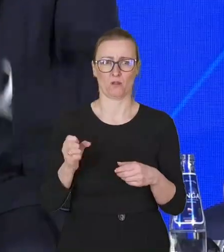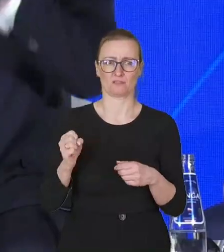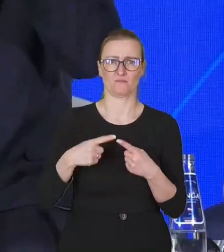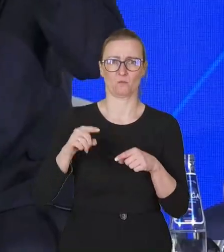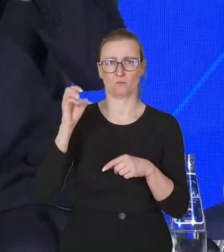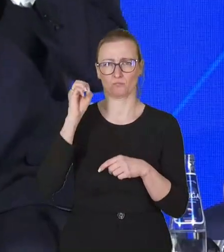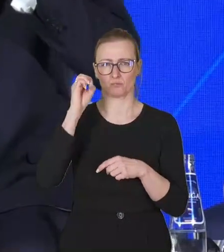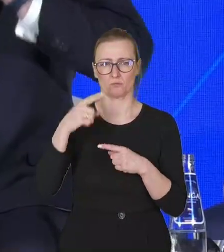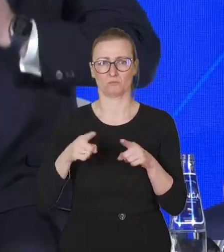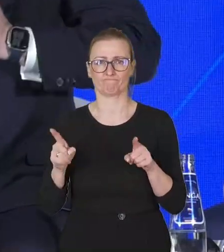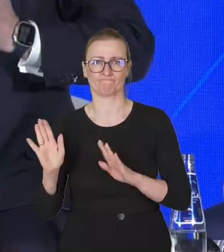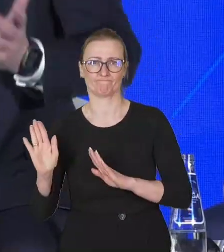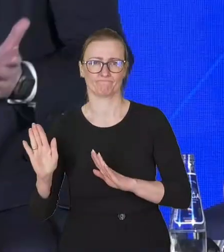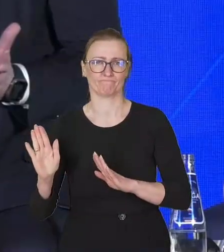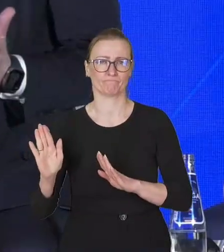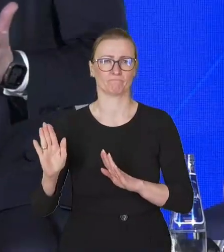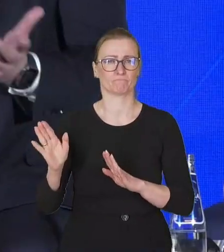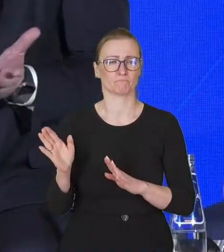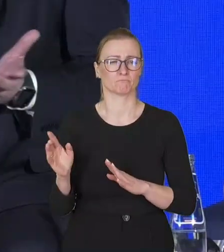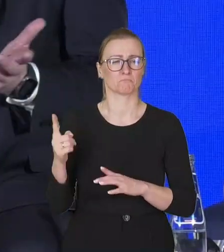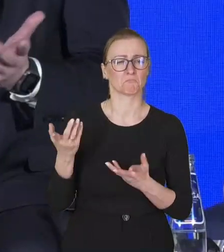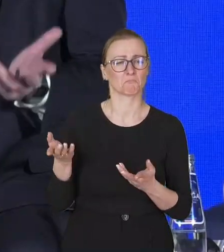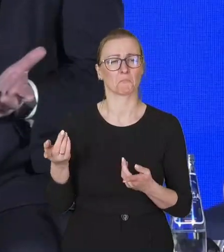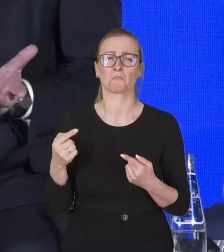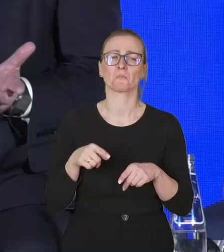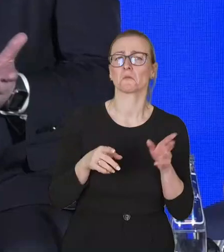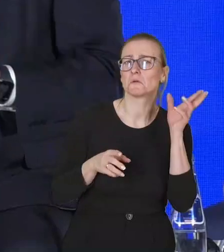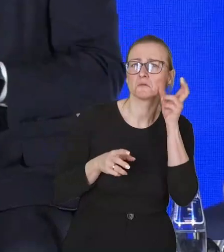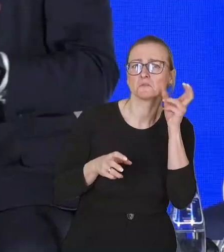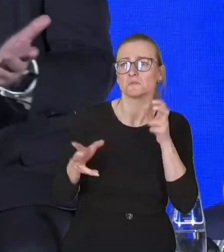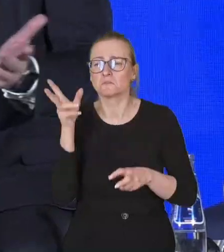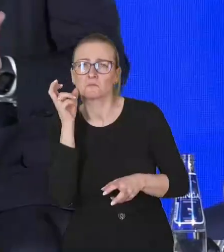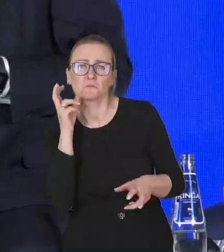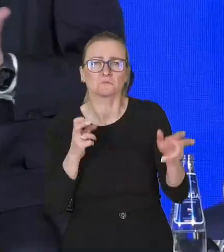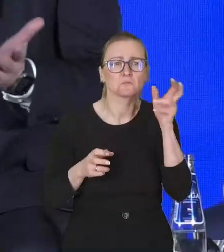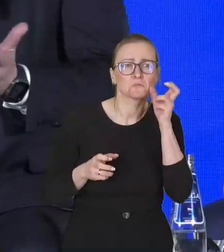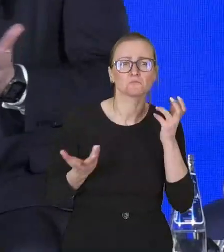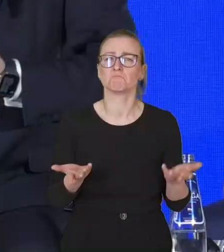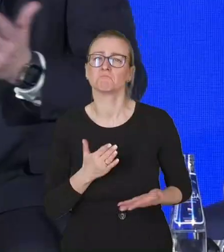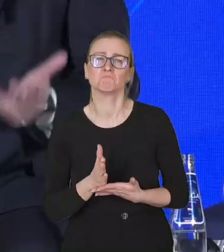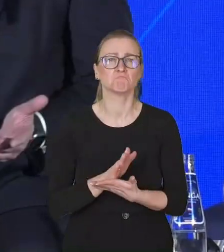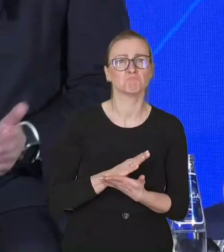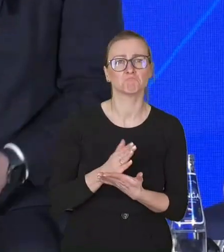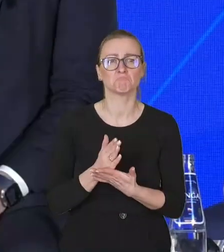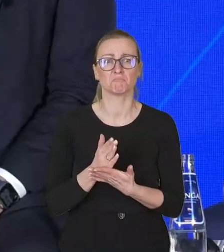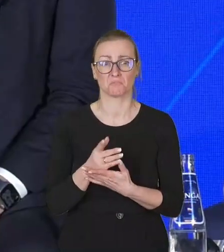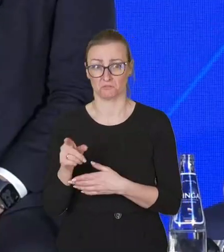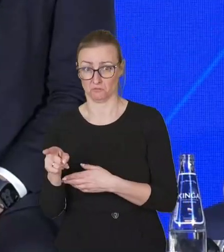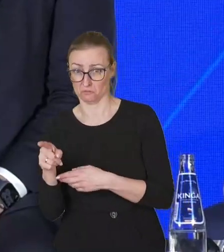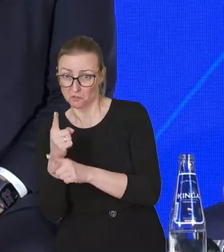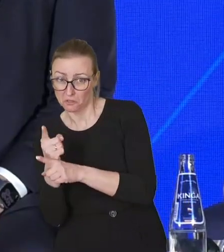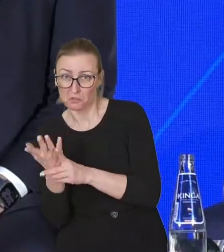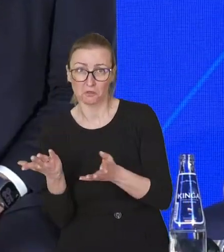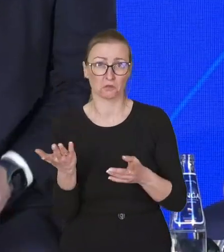that, and they start to think, okay, maybe these people, maybe there's some right in this. Maybe we should think very differently in the